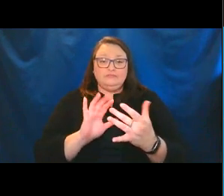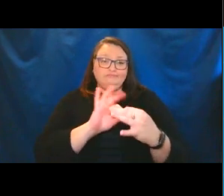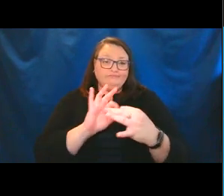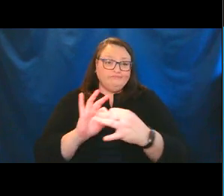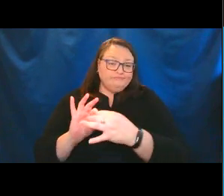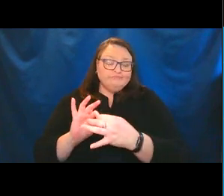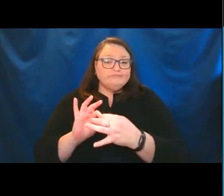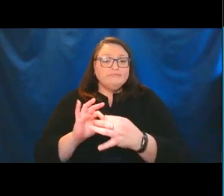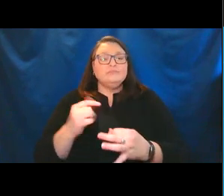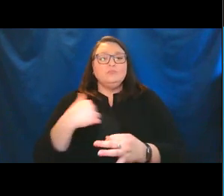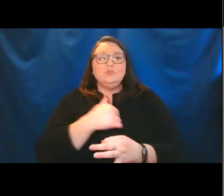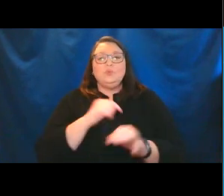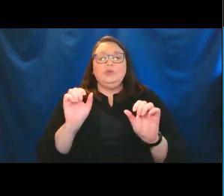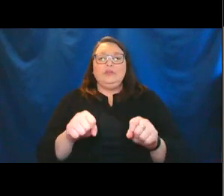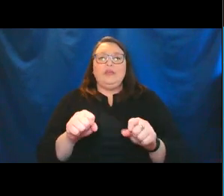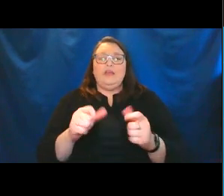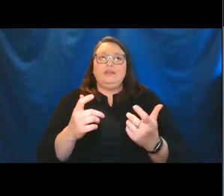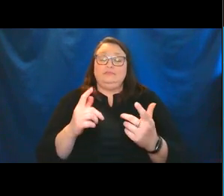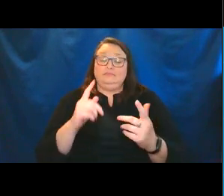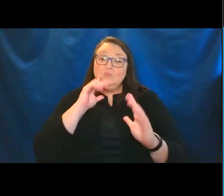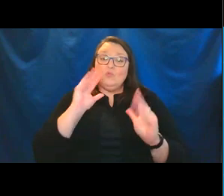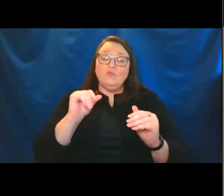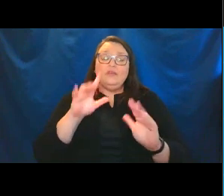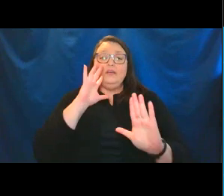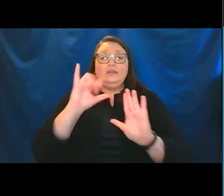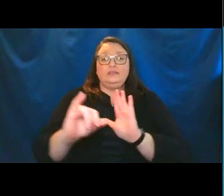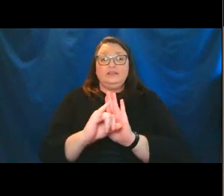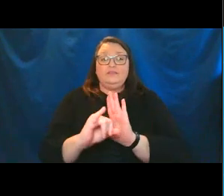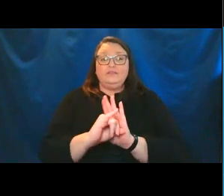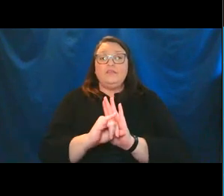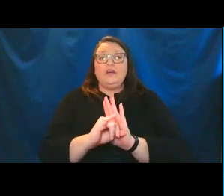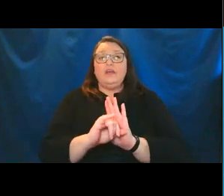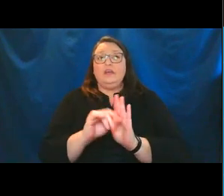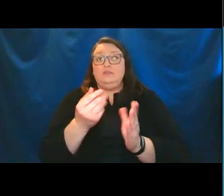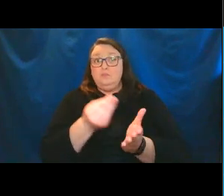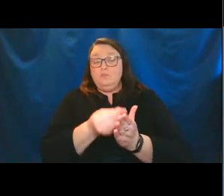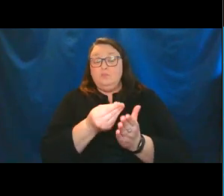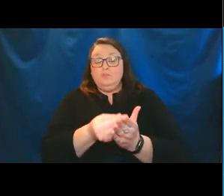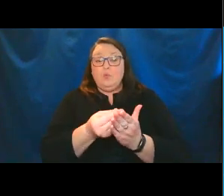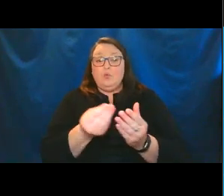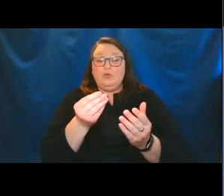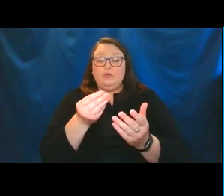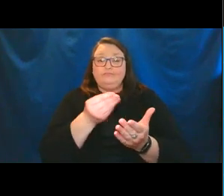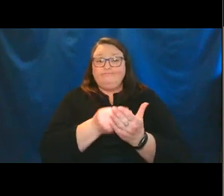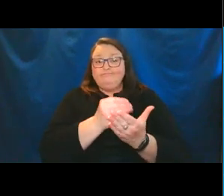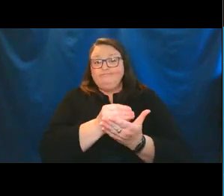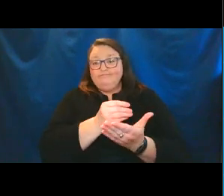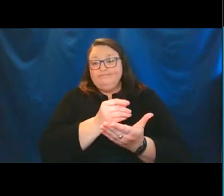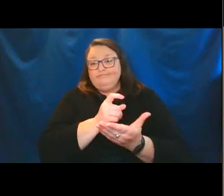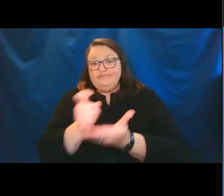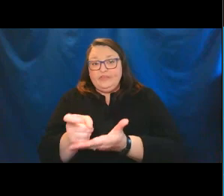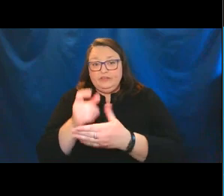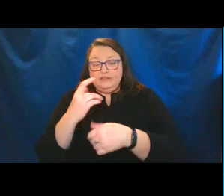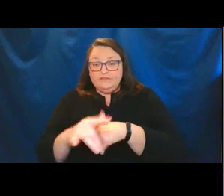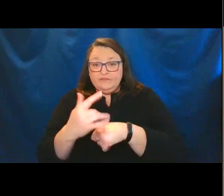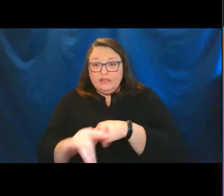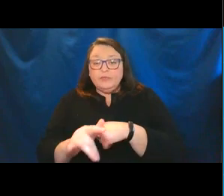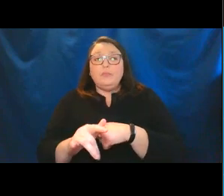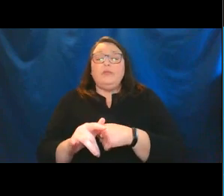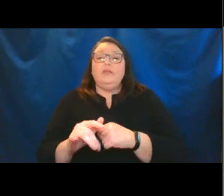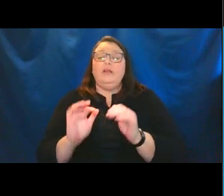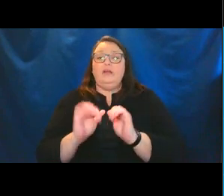we're able to ideally help identify if there's any additional funding coming down and being able to connect any dots to help build on